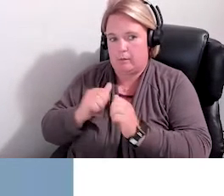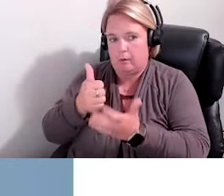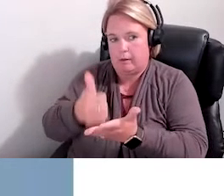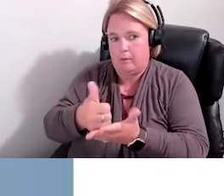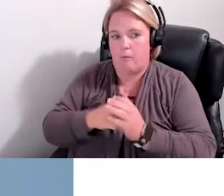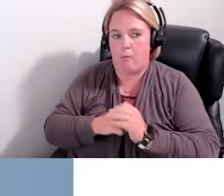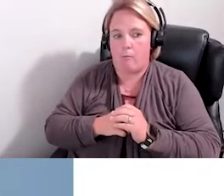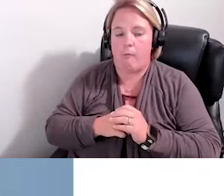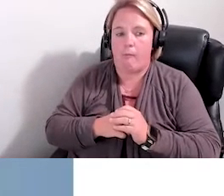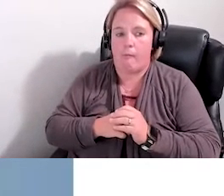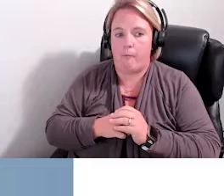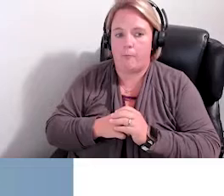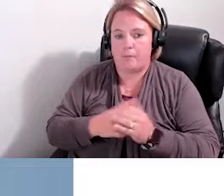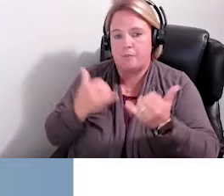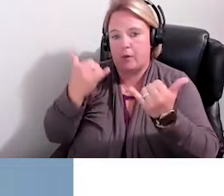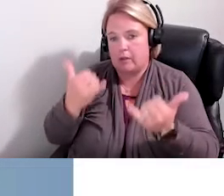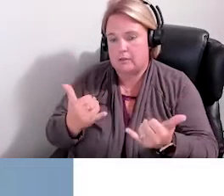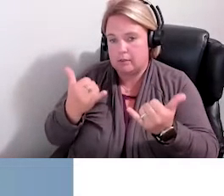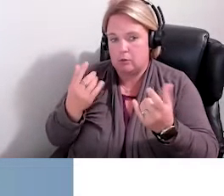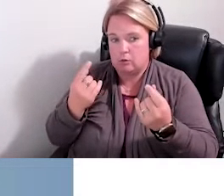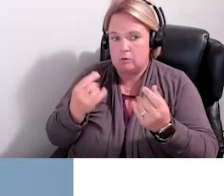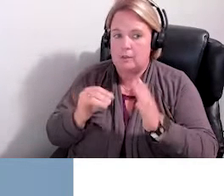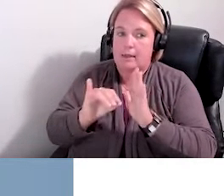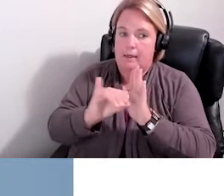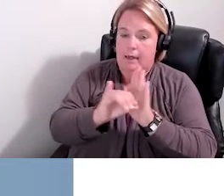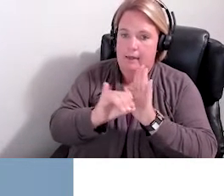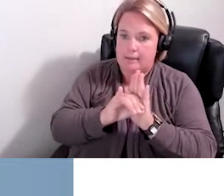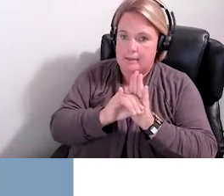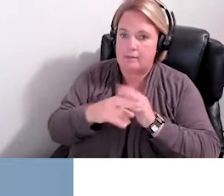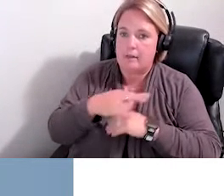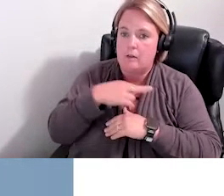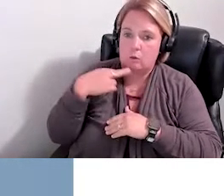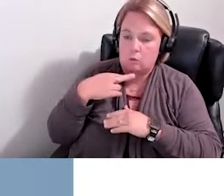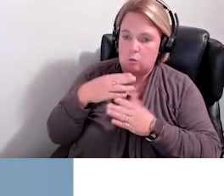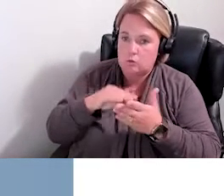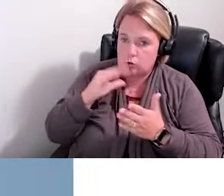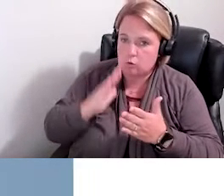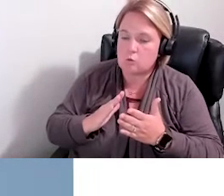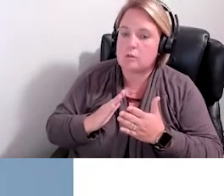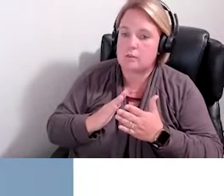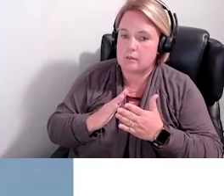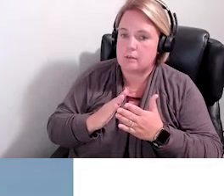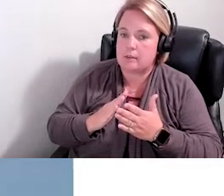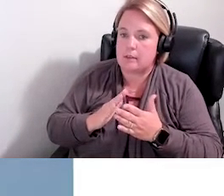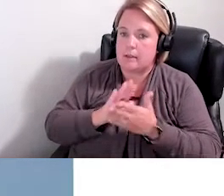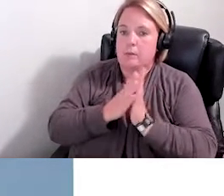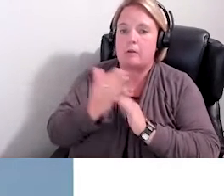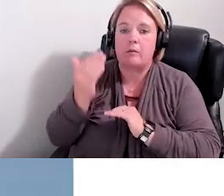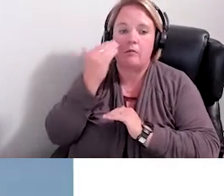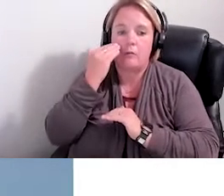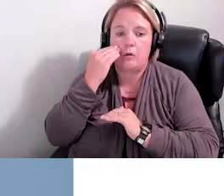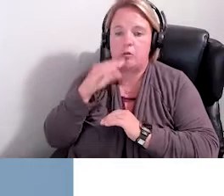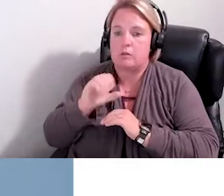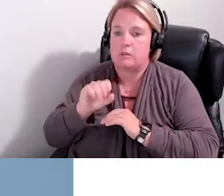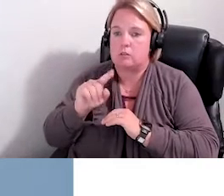So today's objectives, of course, is to identify the at-risk student and become familiar with Starfish.